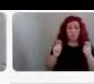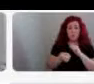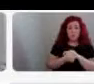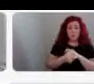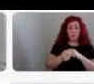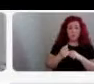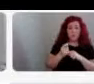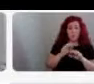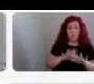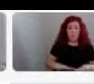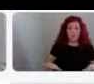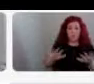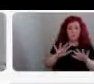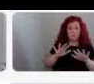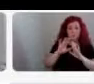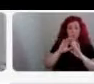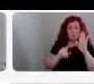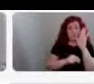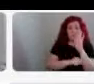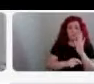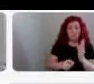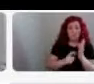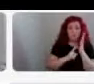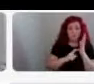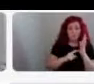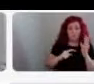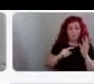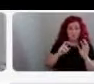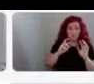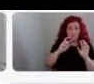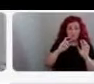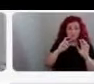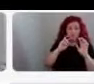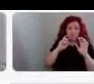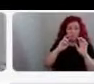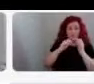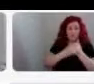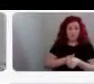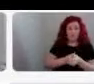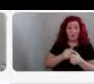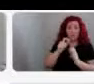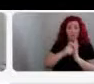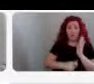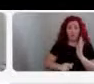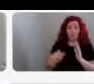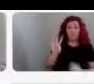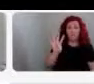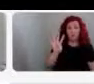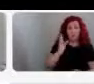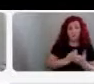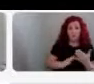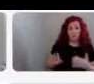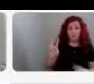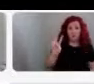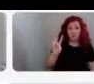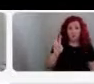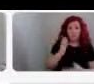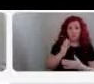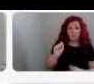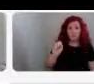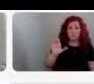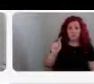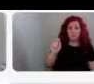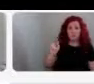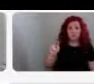each of the constitutional criteria respect to article 4 part 2 section 8. thank you very much for your